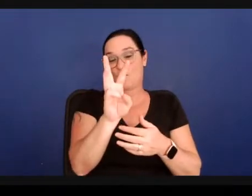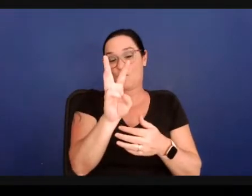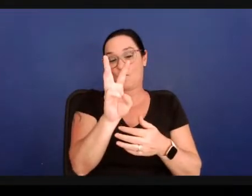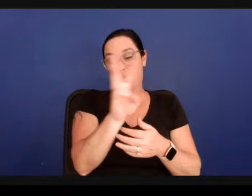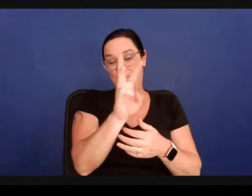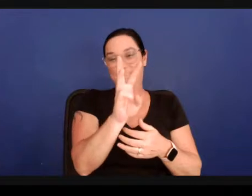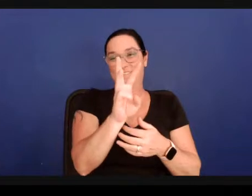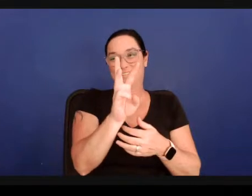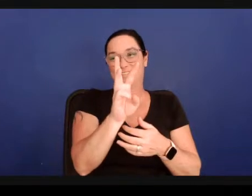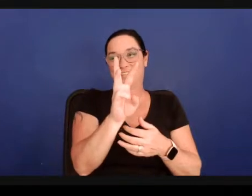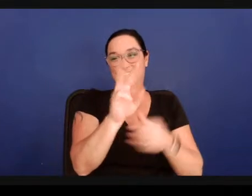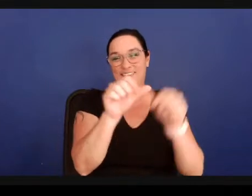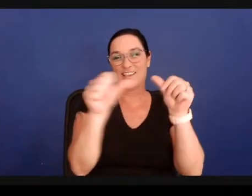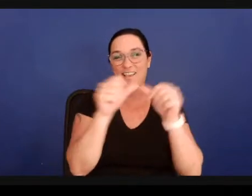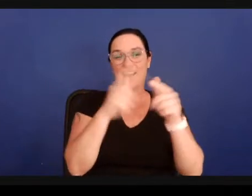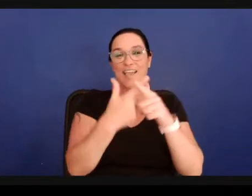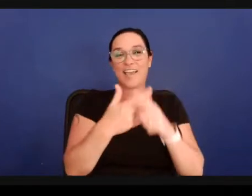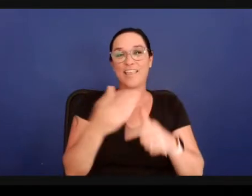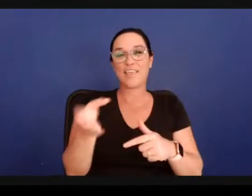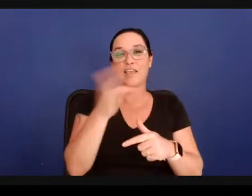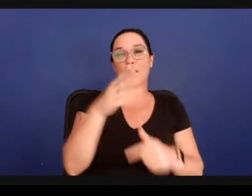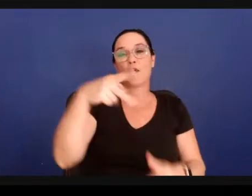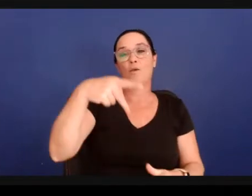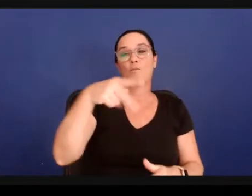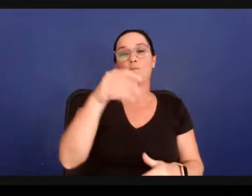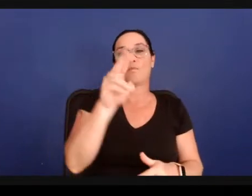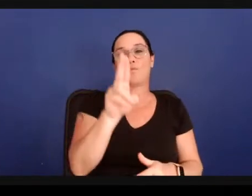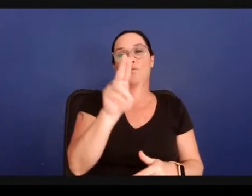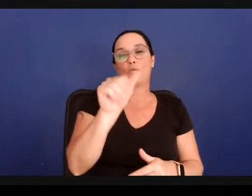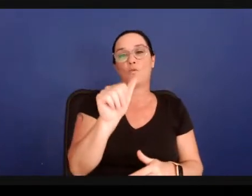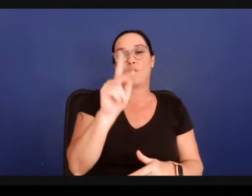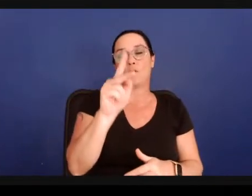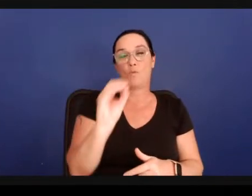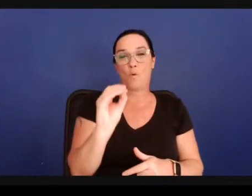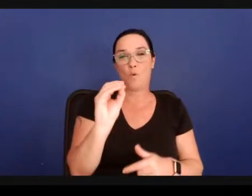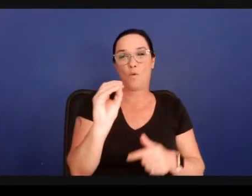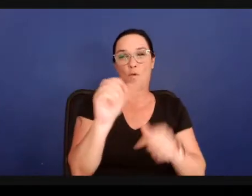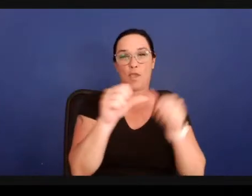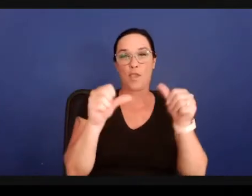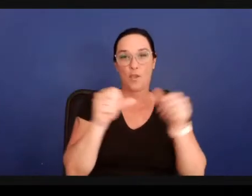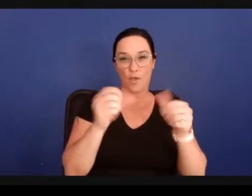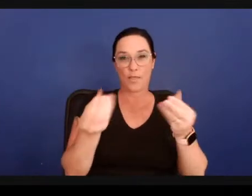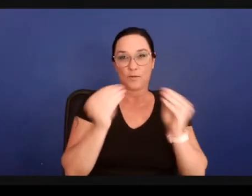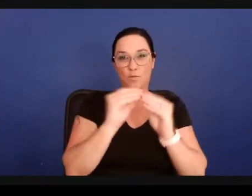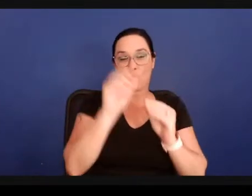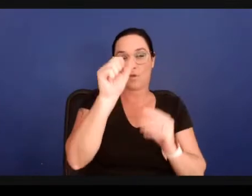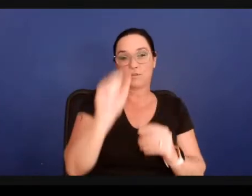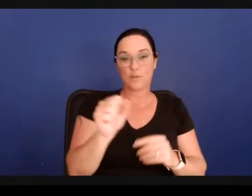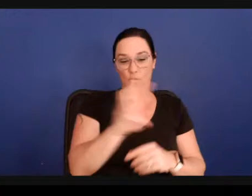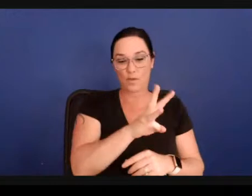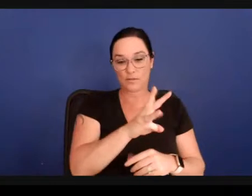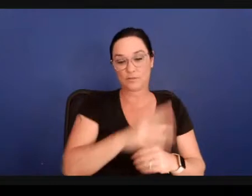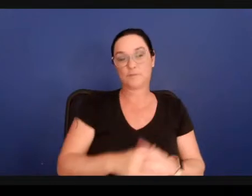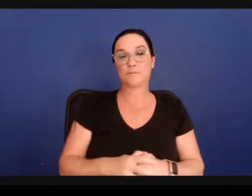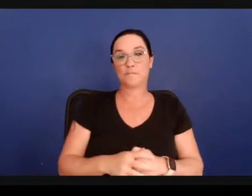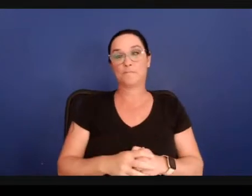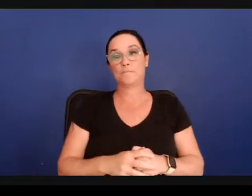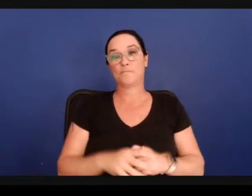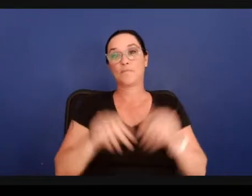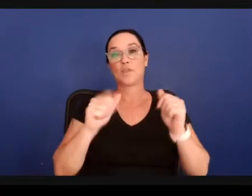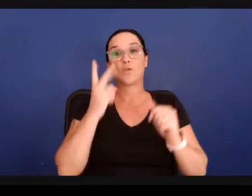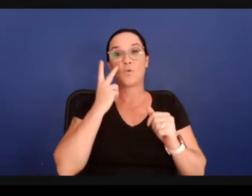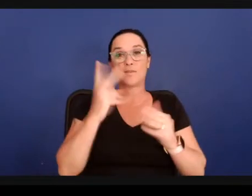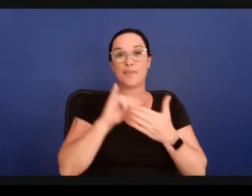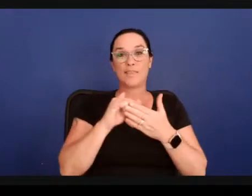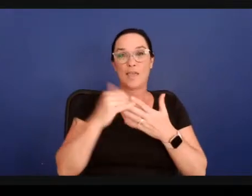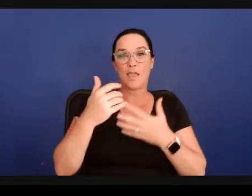be that Pu'uko furthest over area to the southwest. And so you can see that this is starting to overlap a little bit, where you have some interaction of